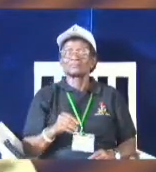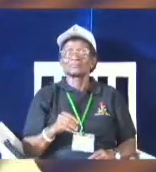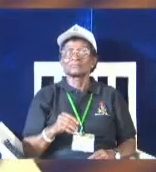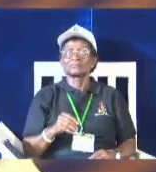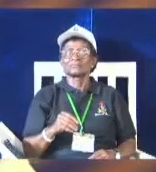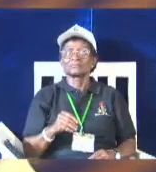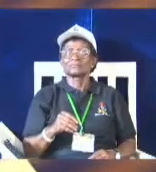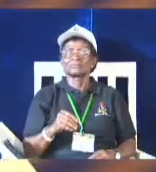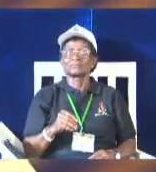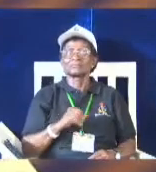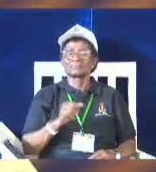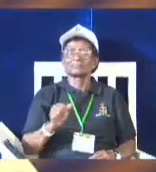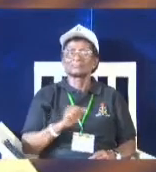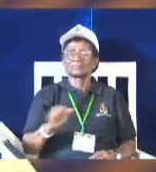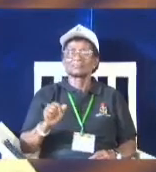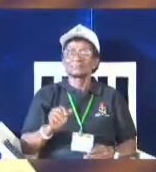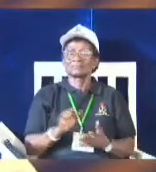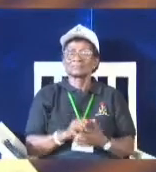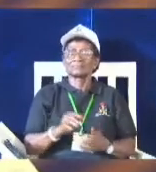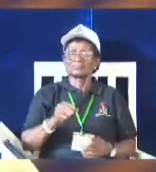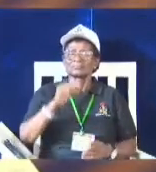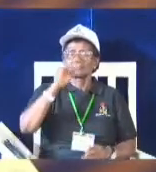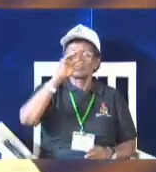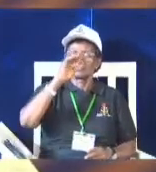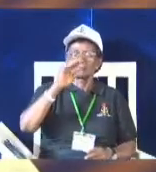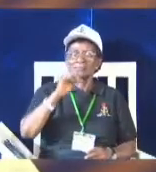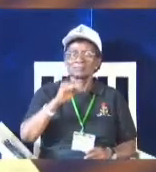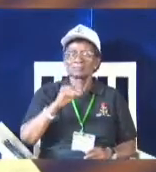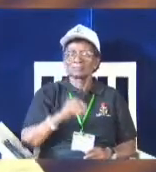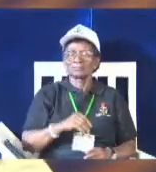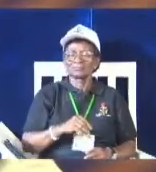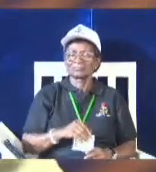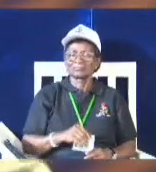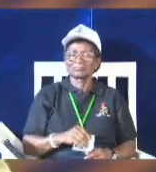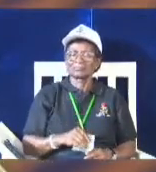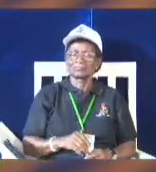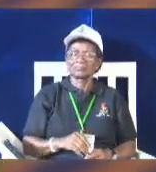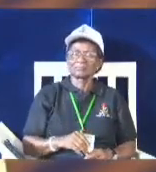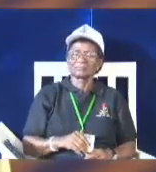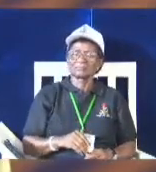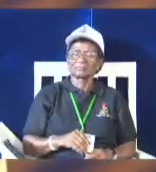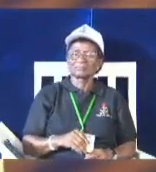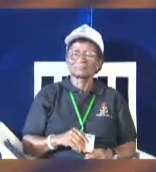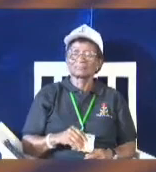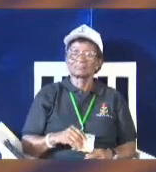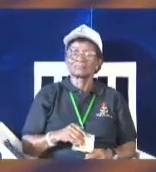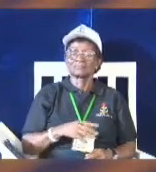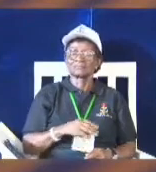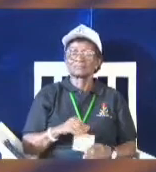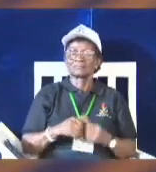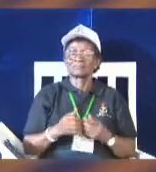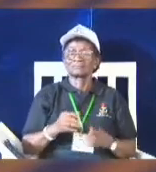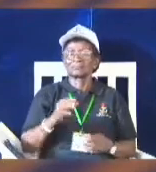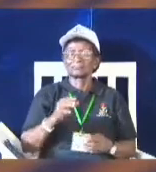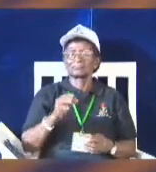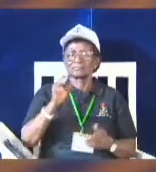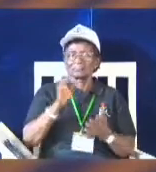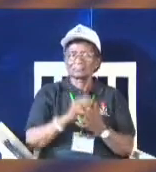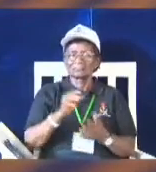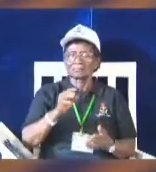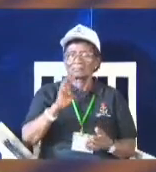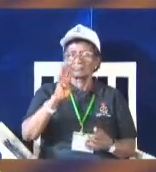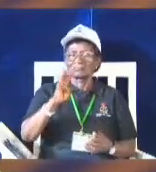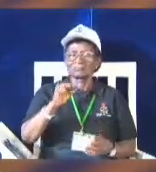And if I'm a small boy now, you can imagine how small I was some 40 years ago.